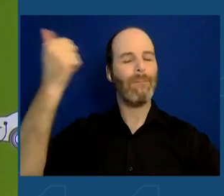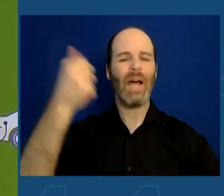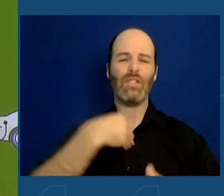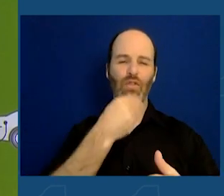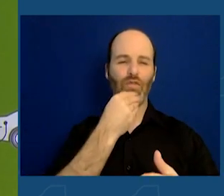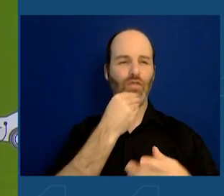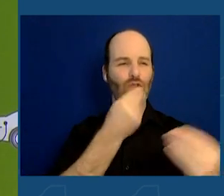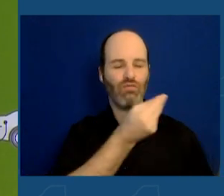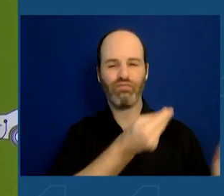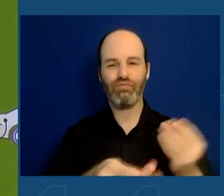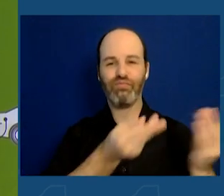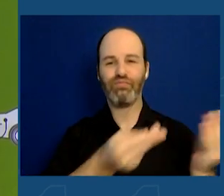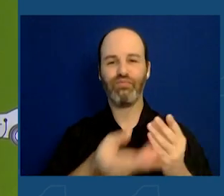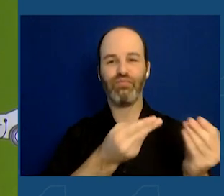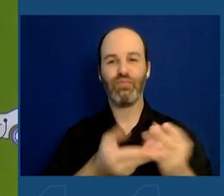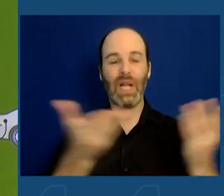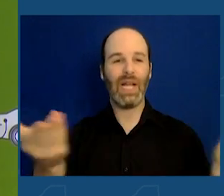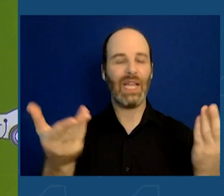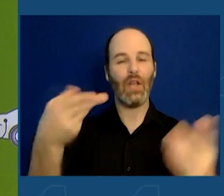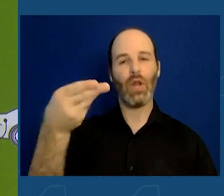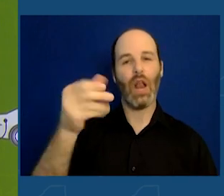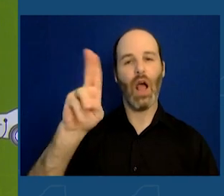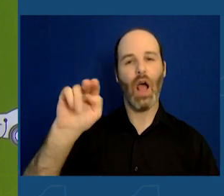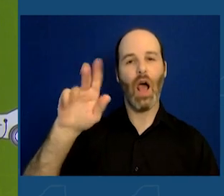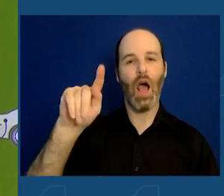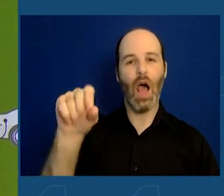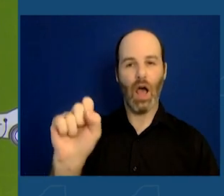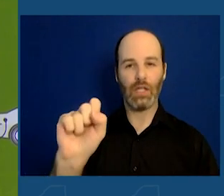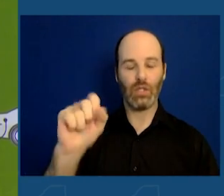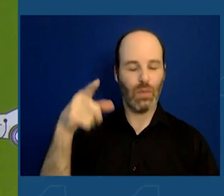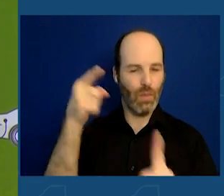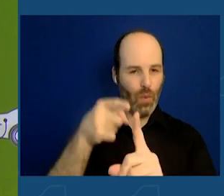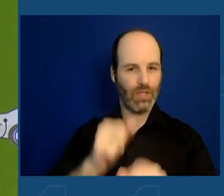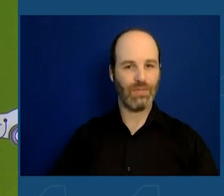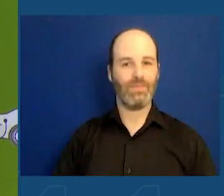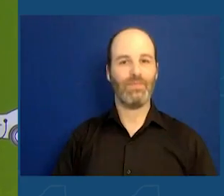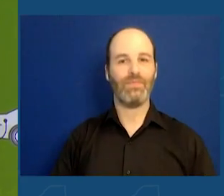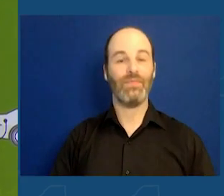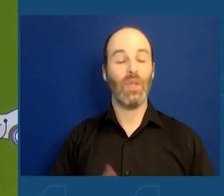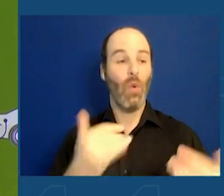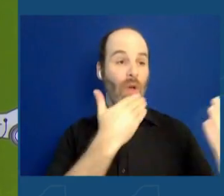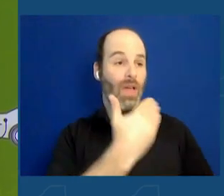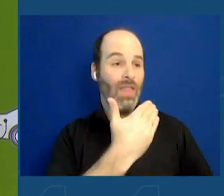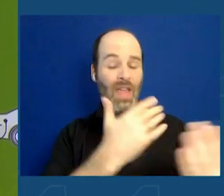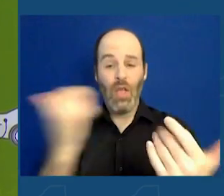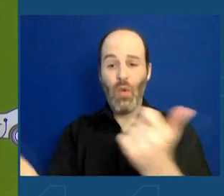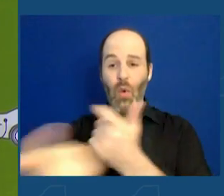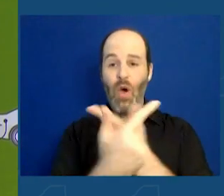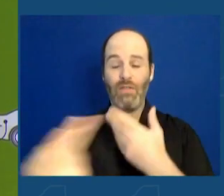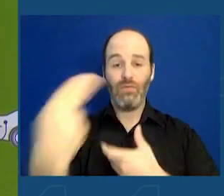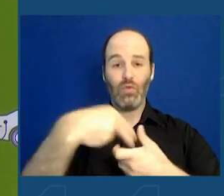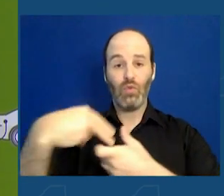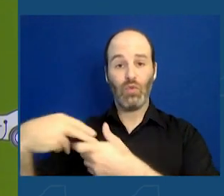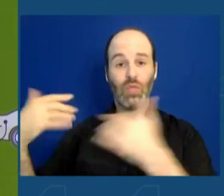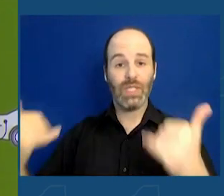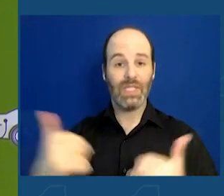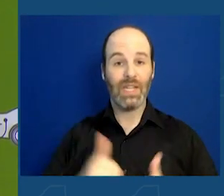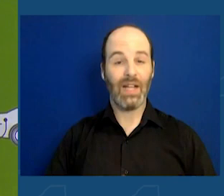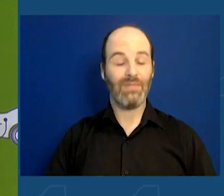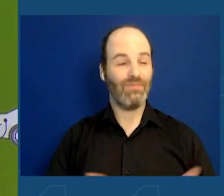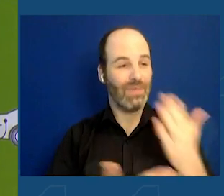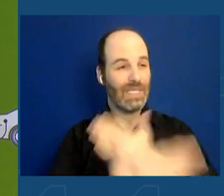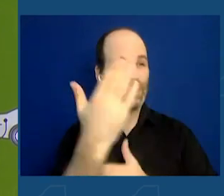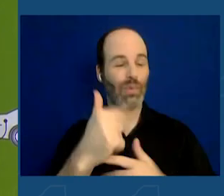in the world here at Hunts Point. So I want to thank everybody for joining us here this morning. It's great to be back